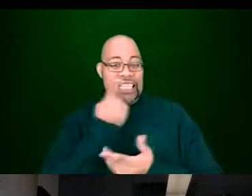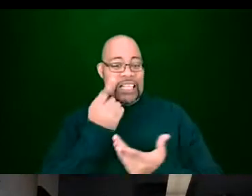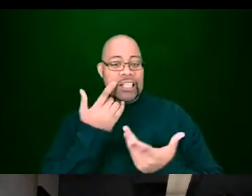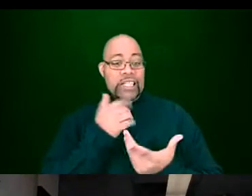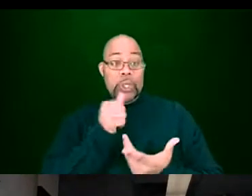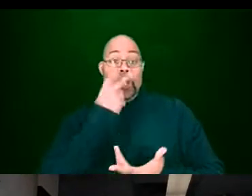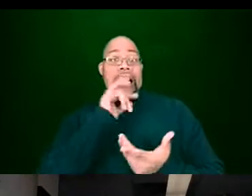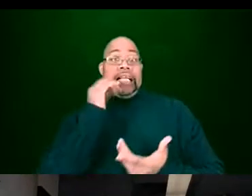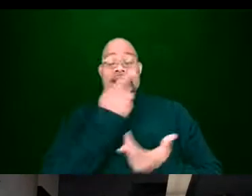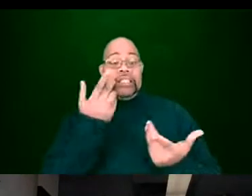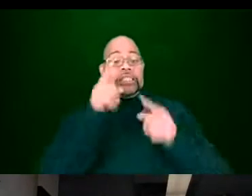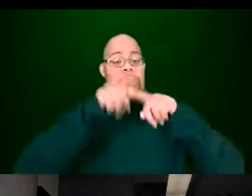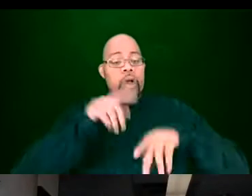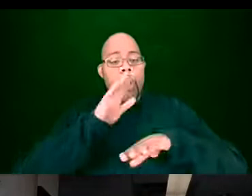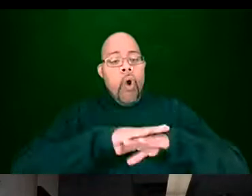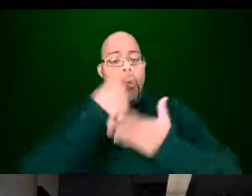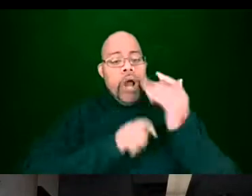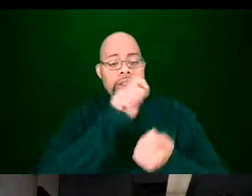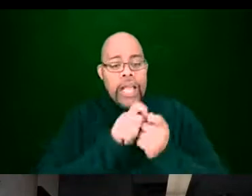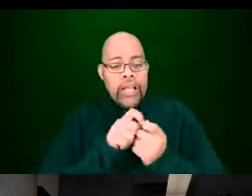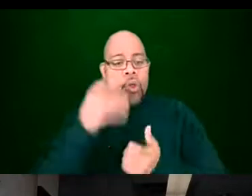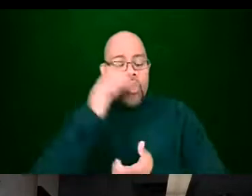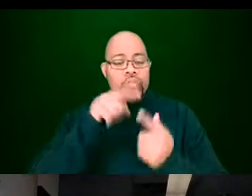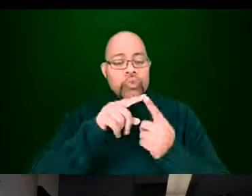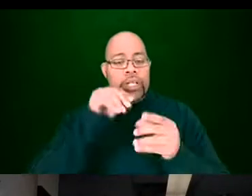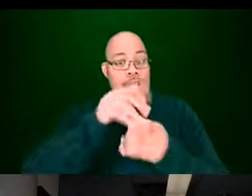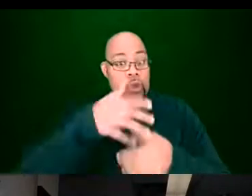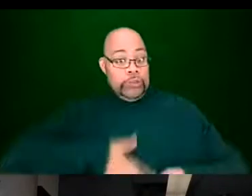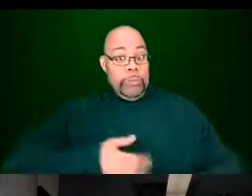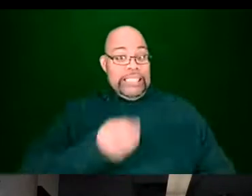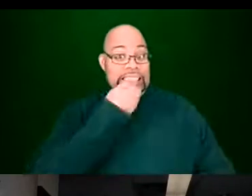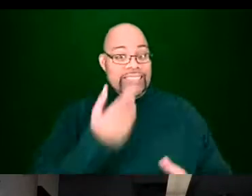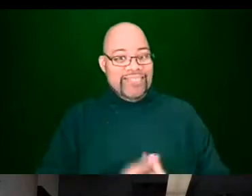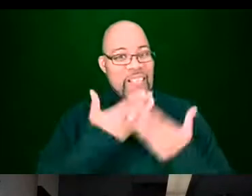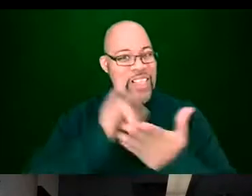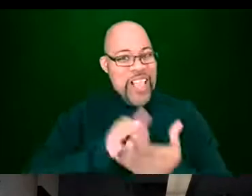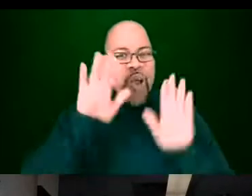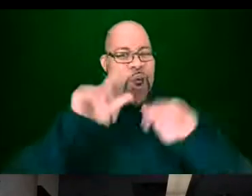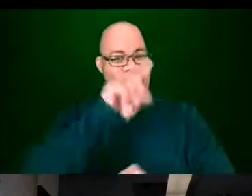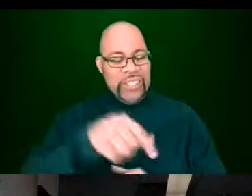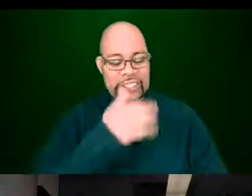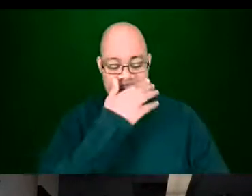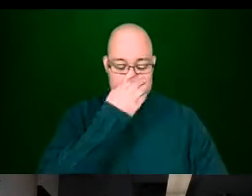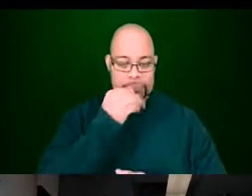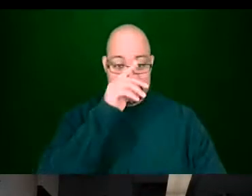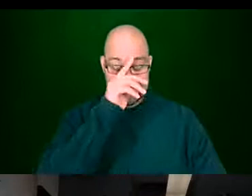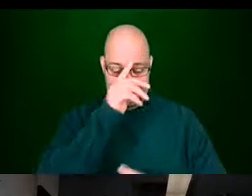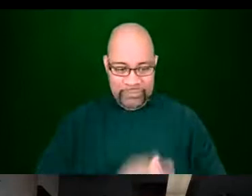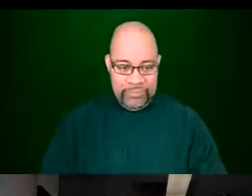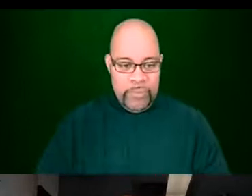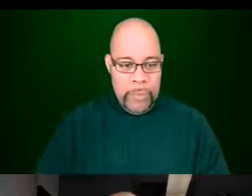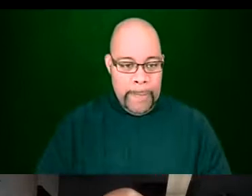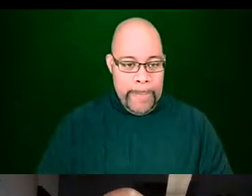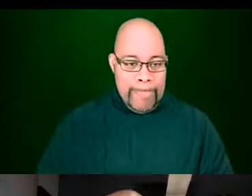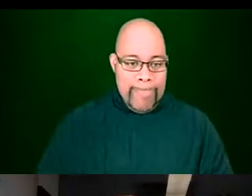teeth at all, depending on what exactly you're looking to put into your belly. Thanks for that great question. A very nice